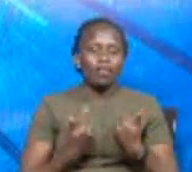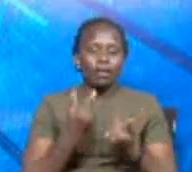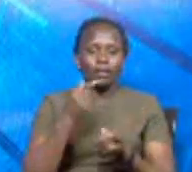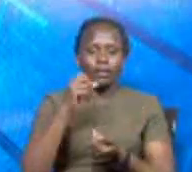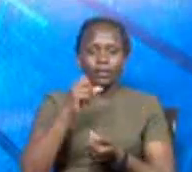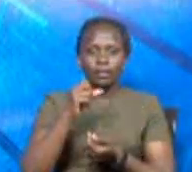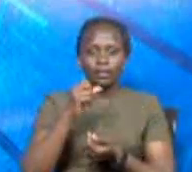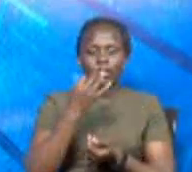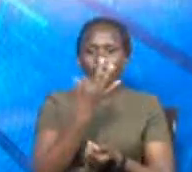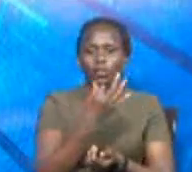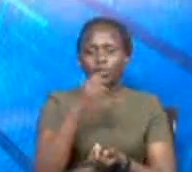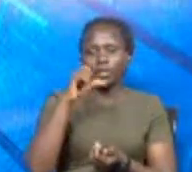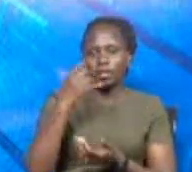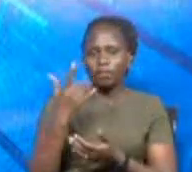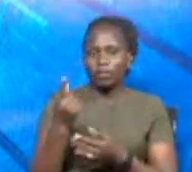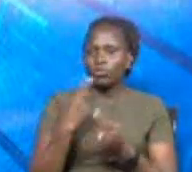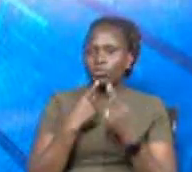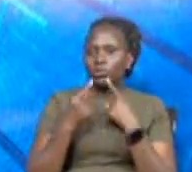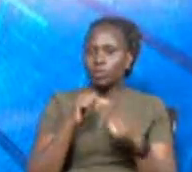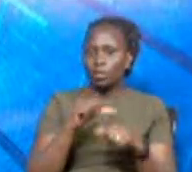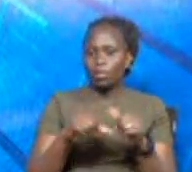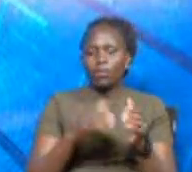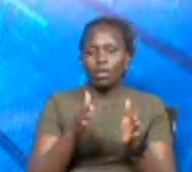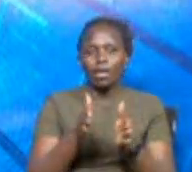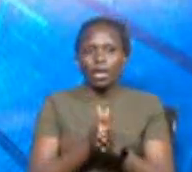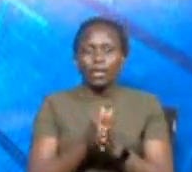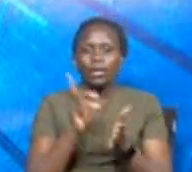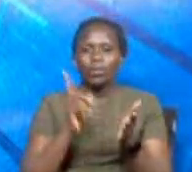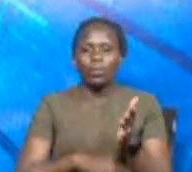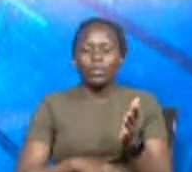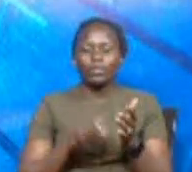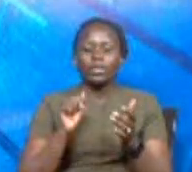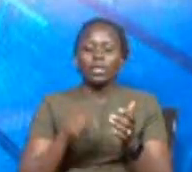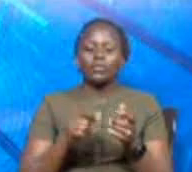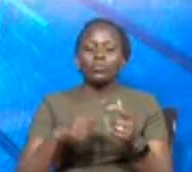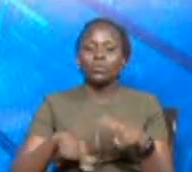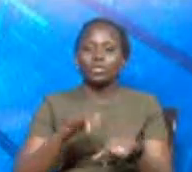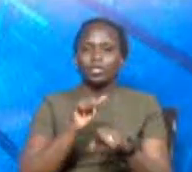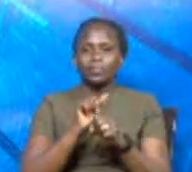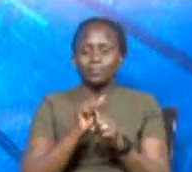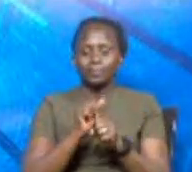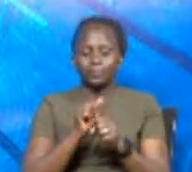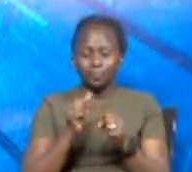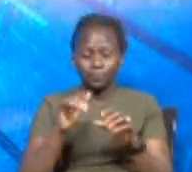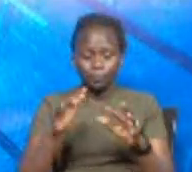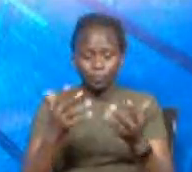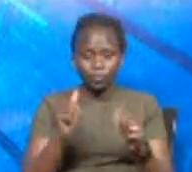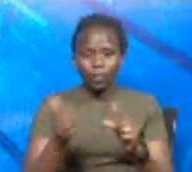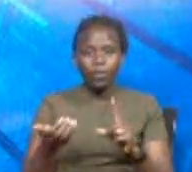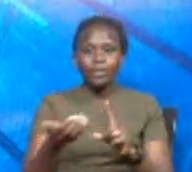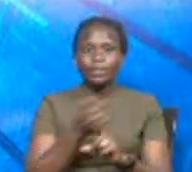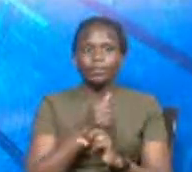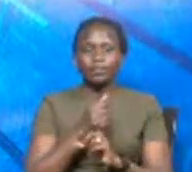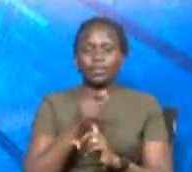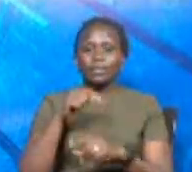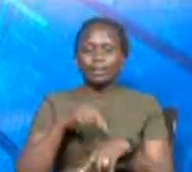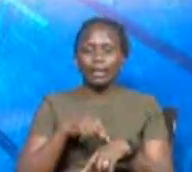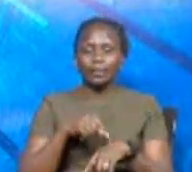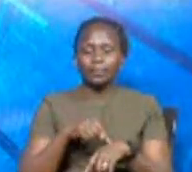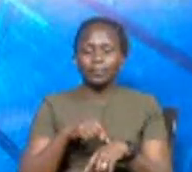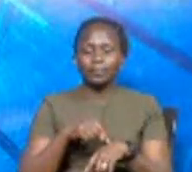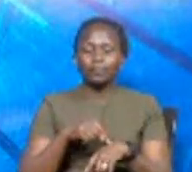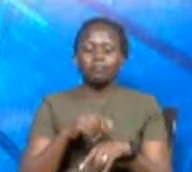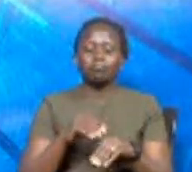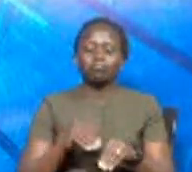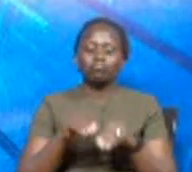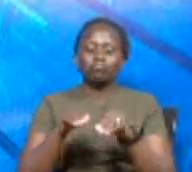the 395s that you talked about, and also what can be done, what can we achieve as we, you know, move